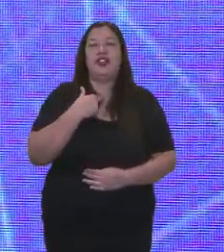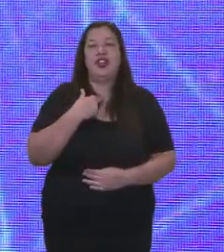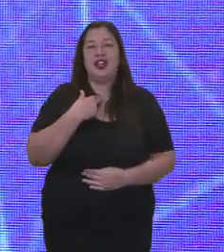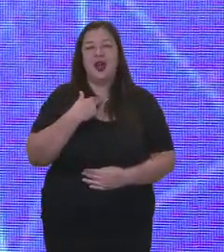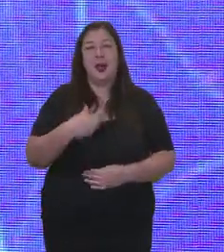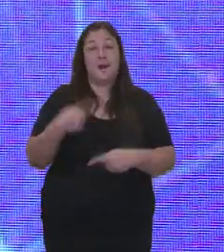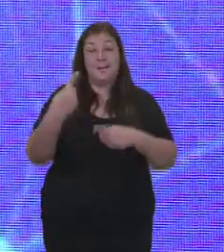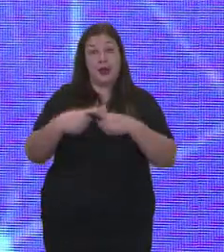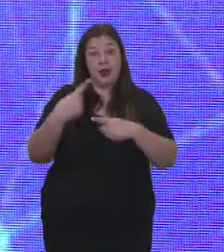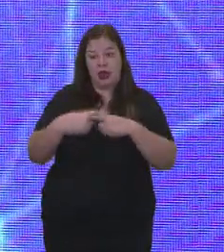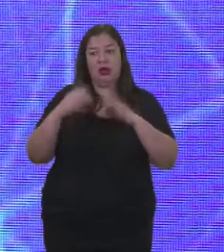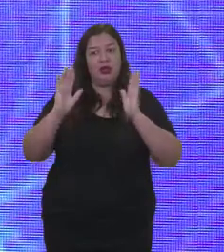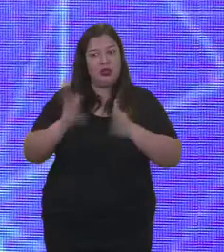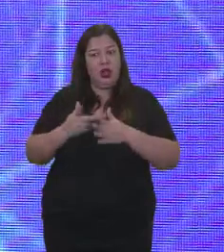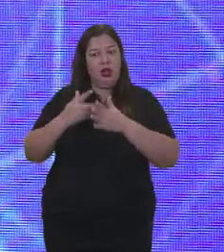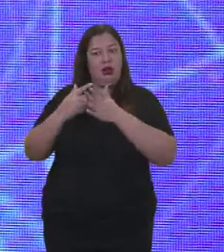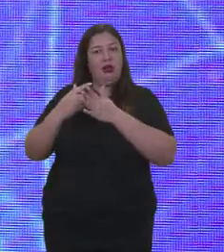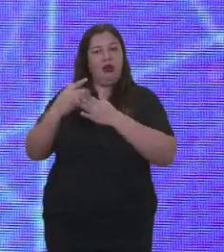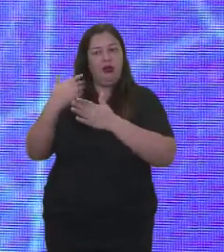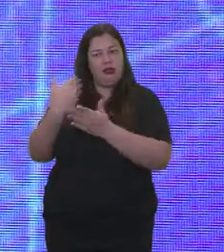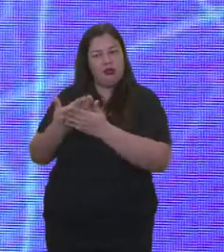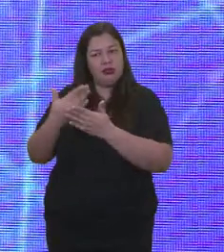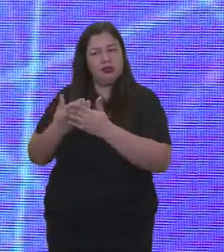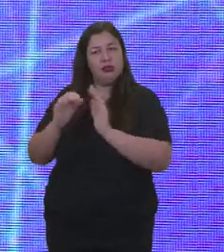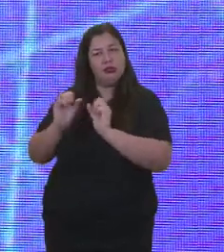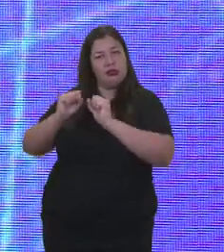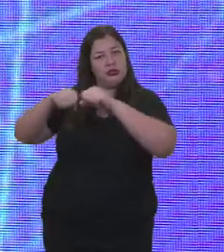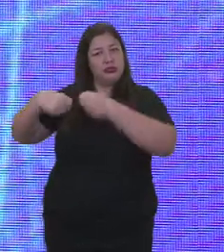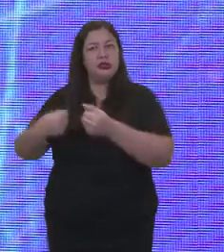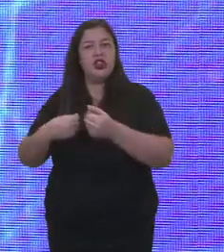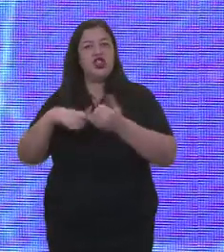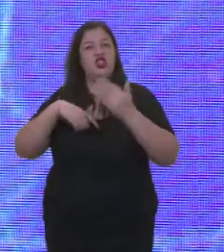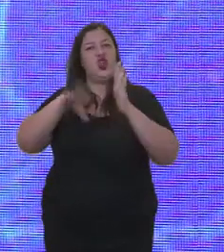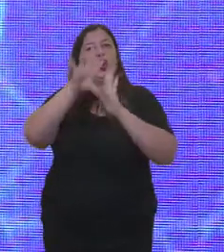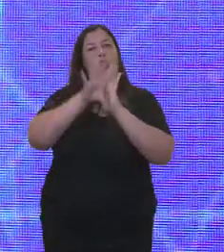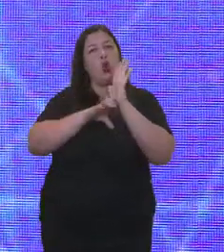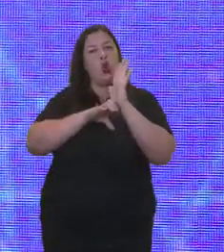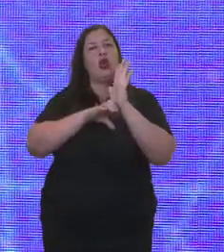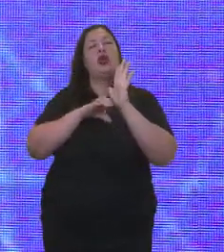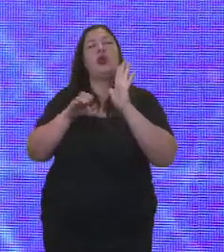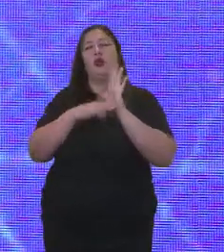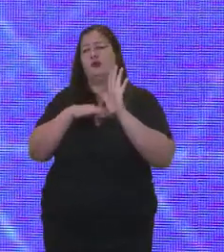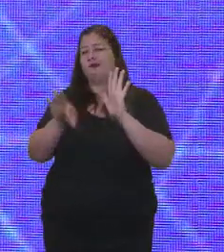my skills did not go beyond myself,